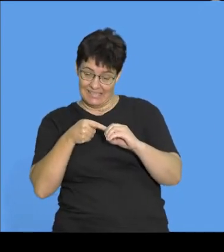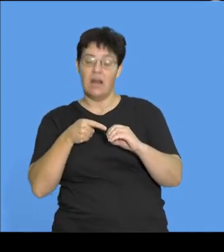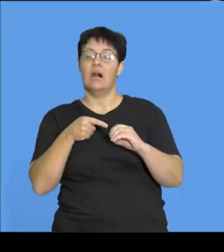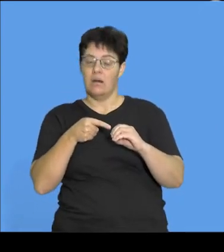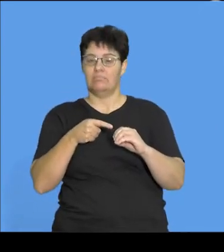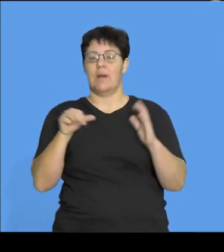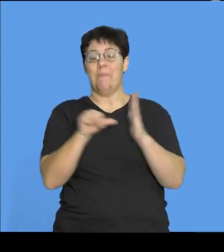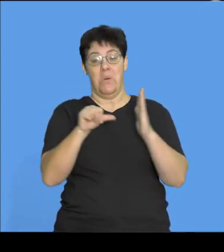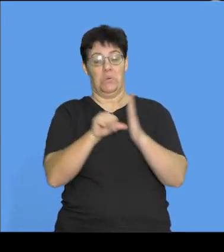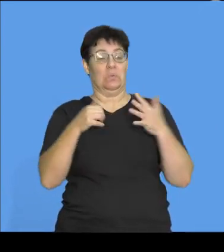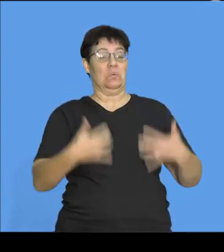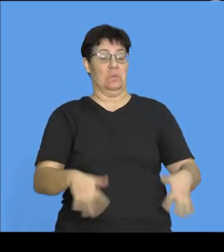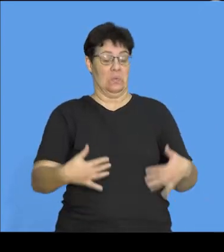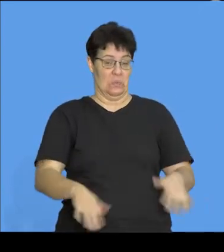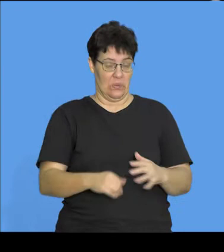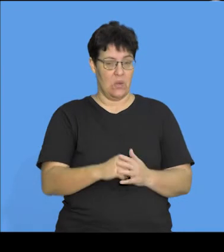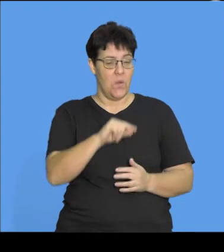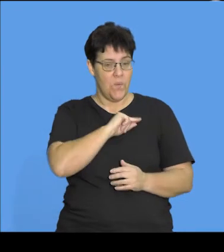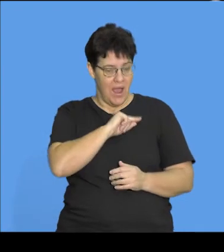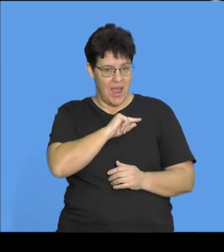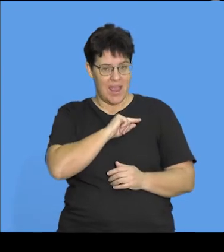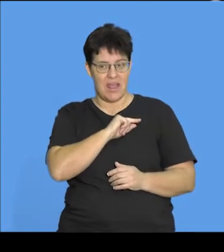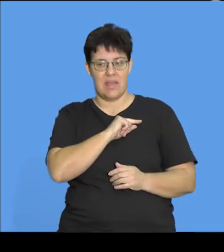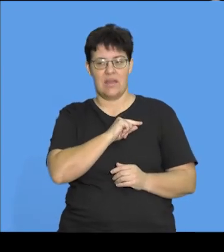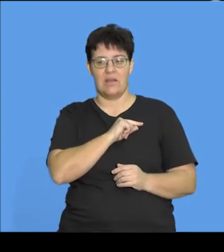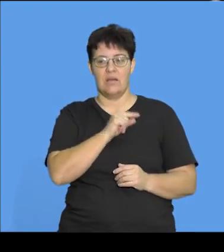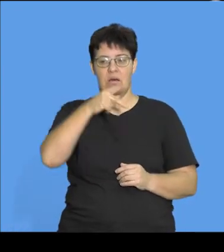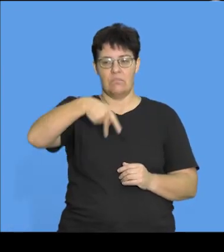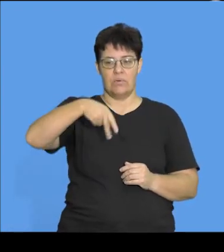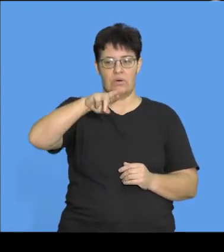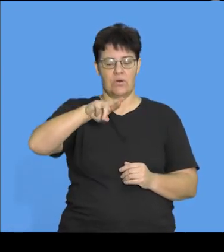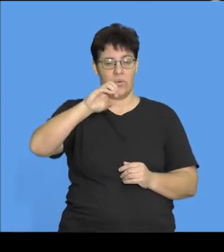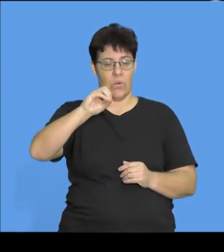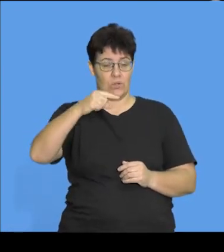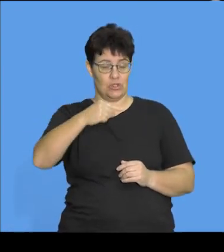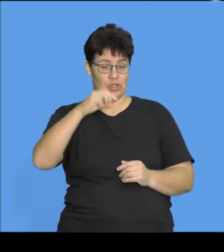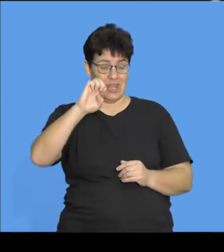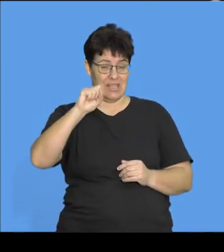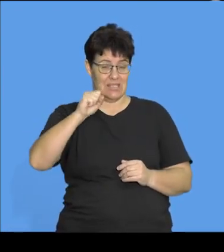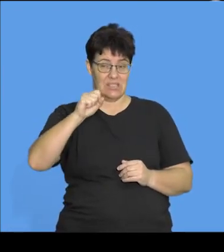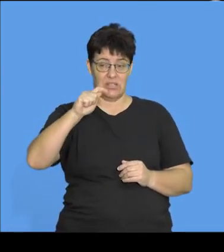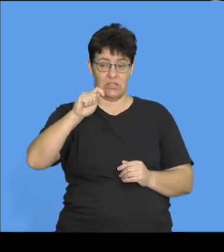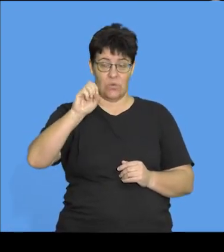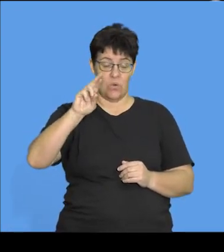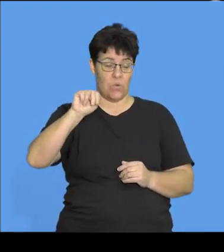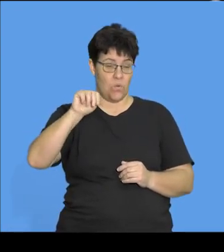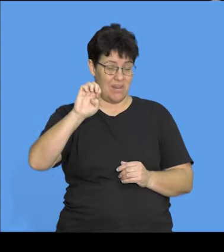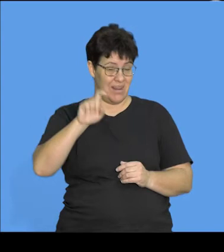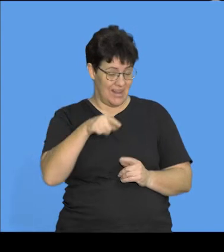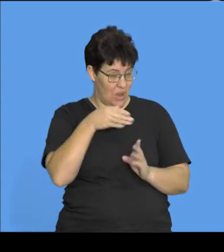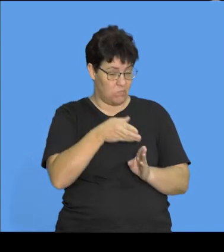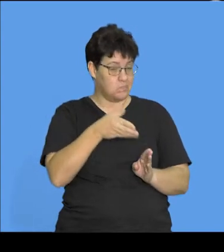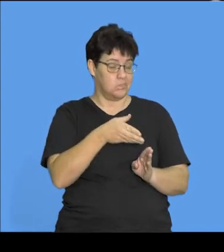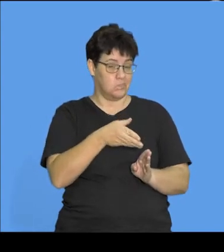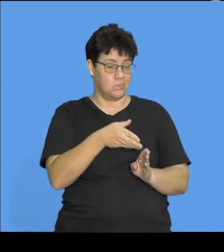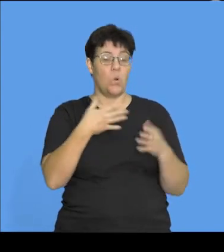important function, as it secretes a hormone called progesterone. And the progesterone plays an important role